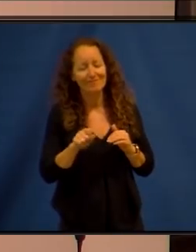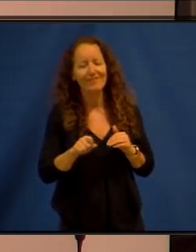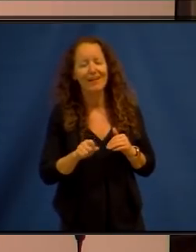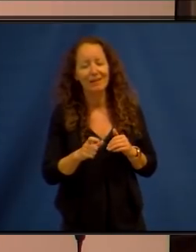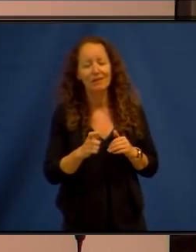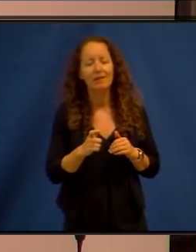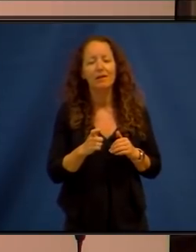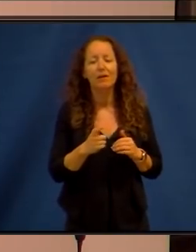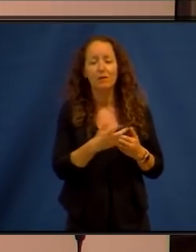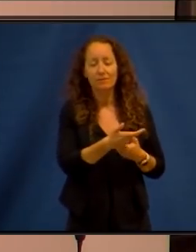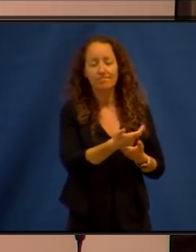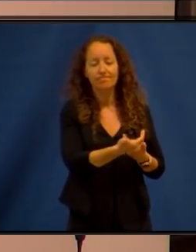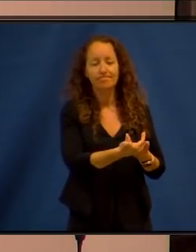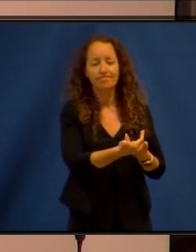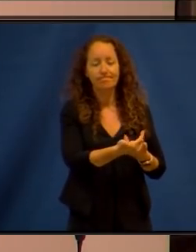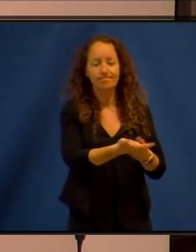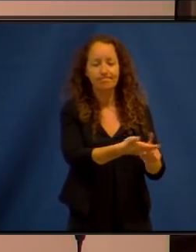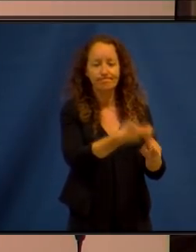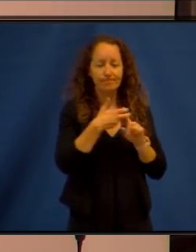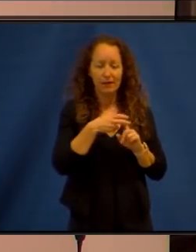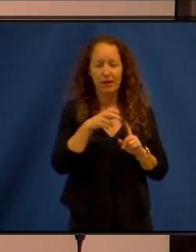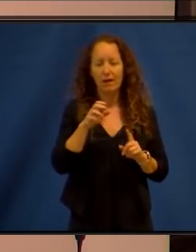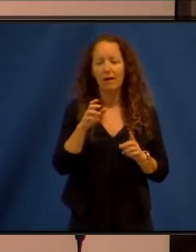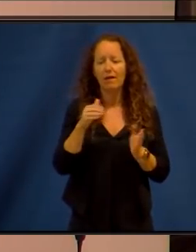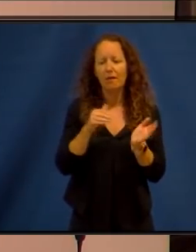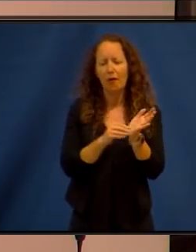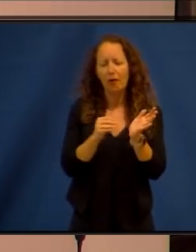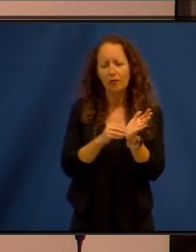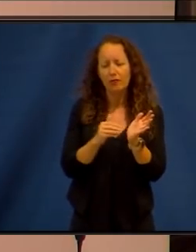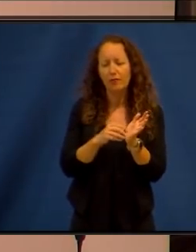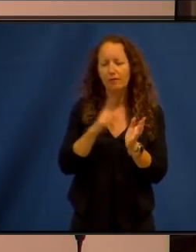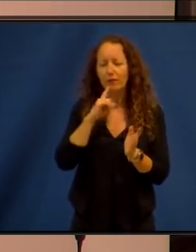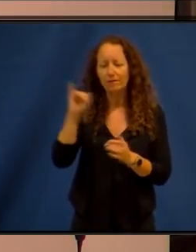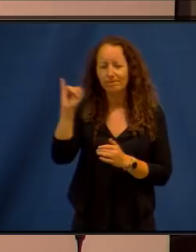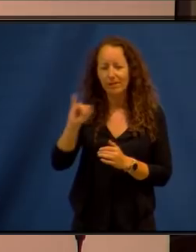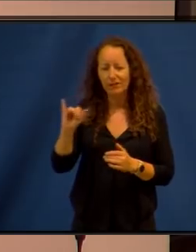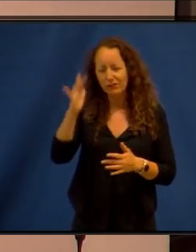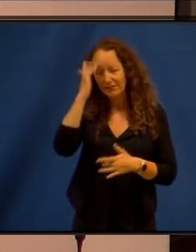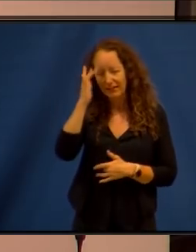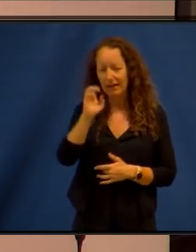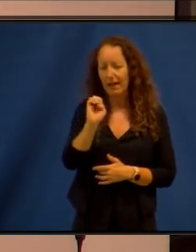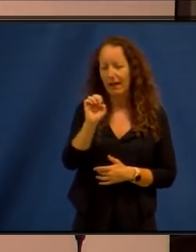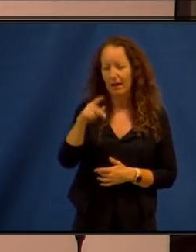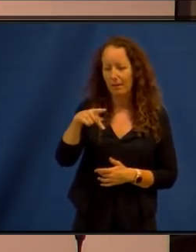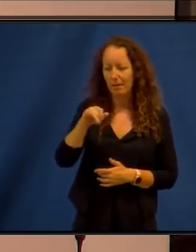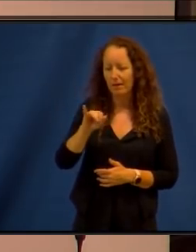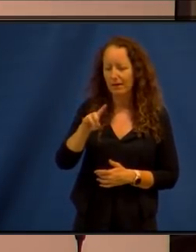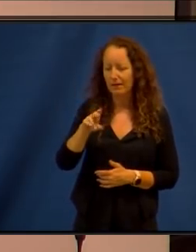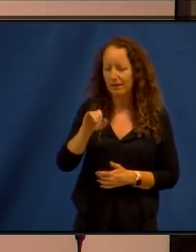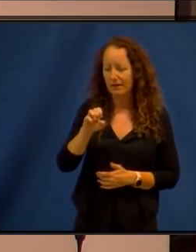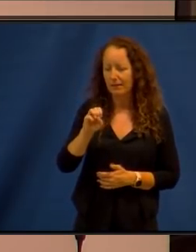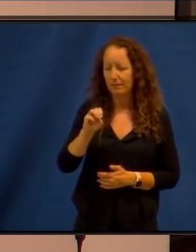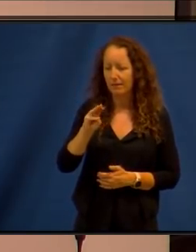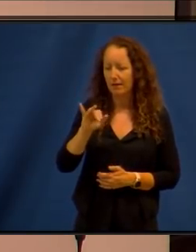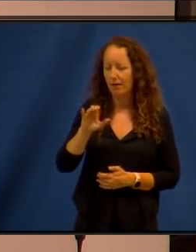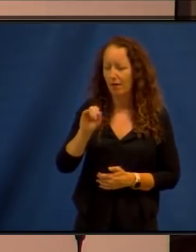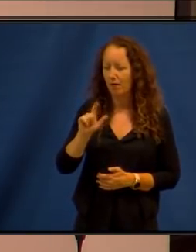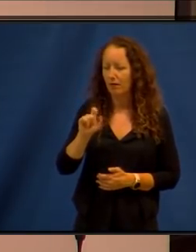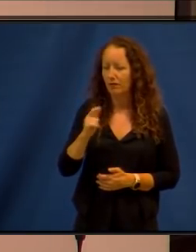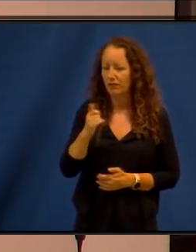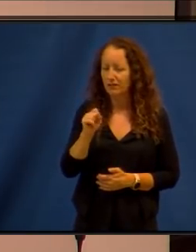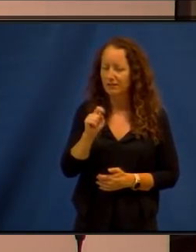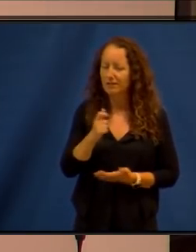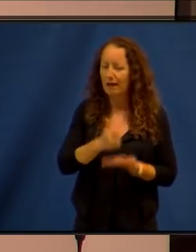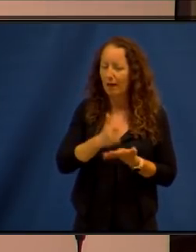an epidemiologist who can assist us with case investigations, data management, and contact